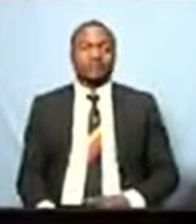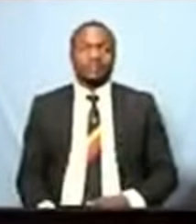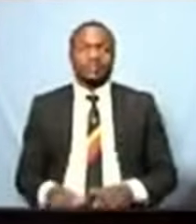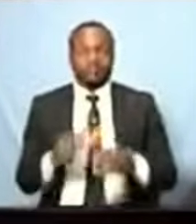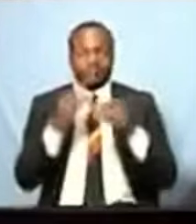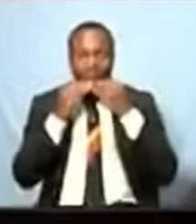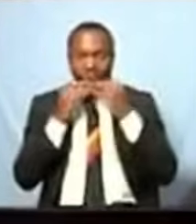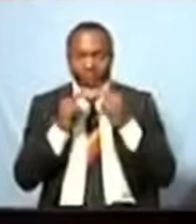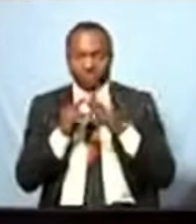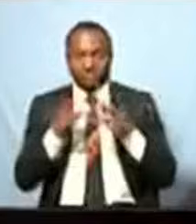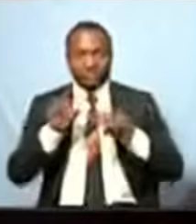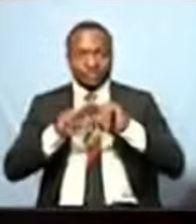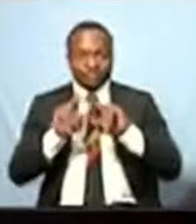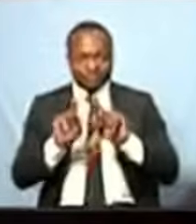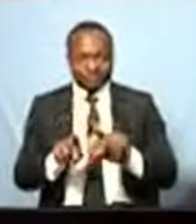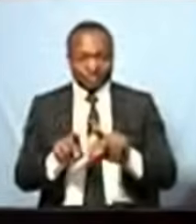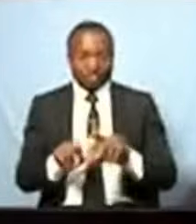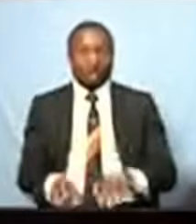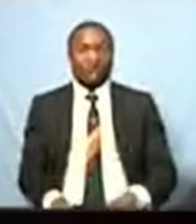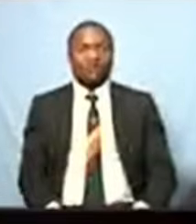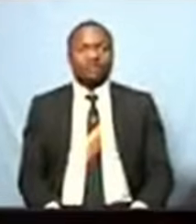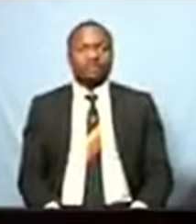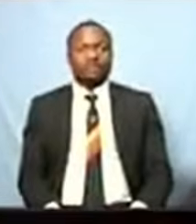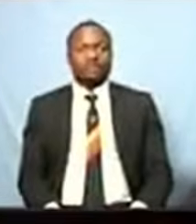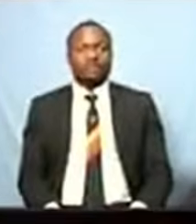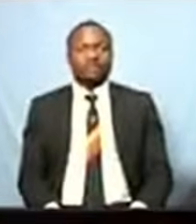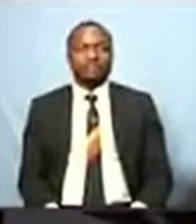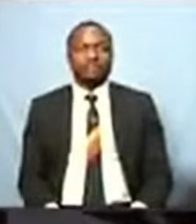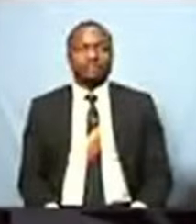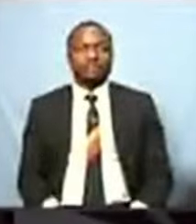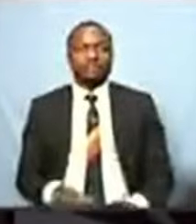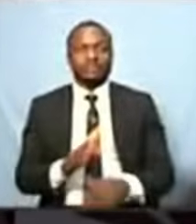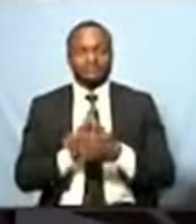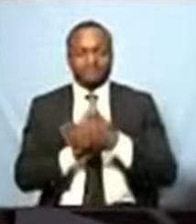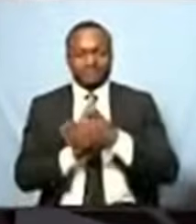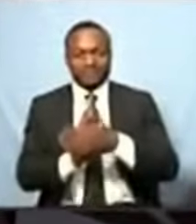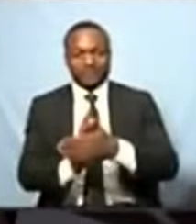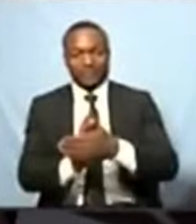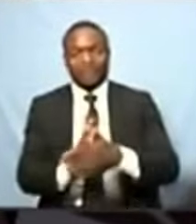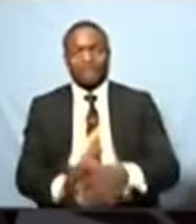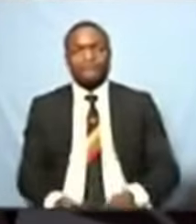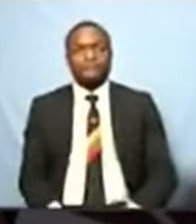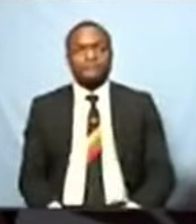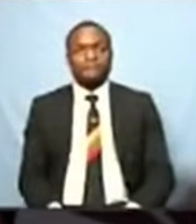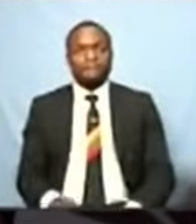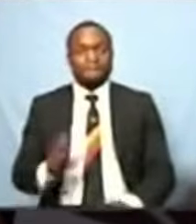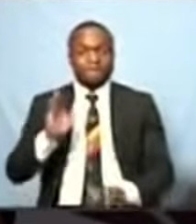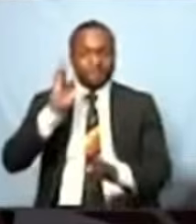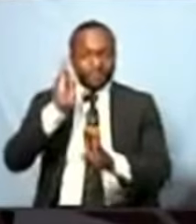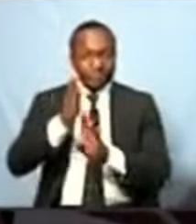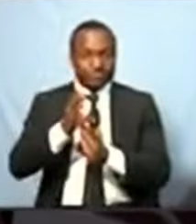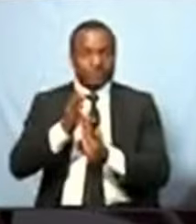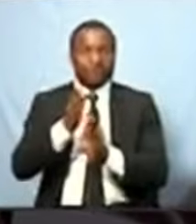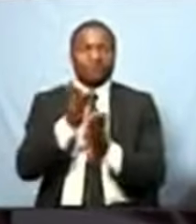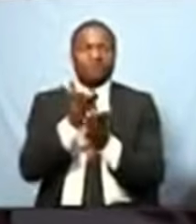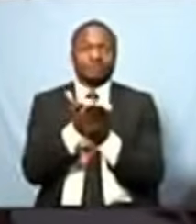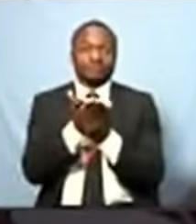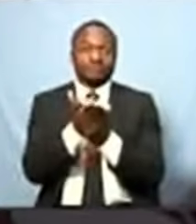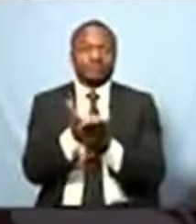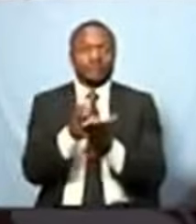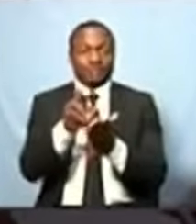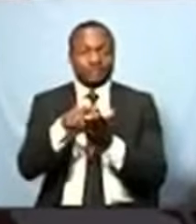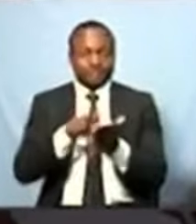Thank you so much, Chairperson. As guided, I will go directly to the substantive